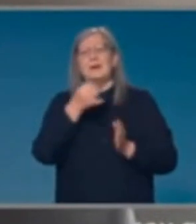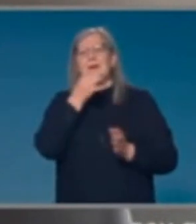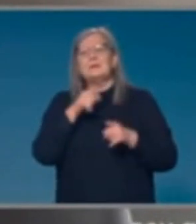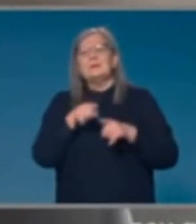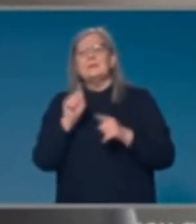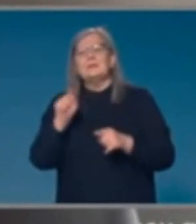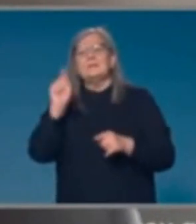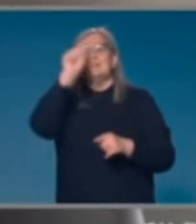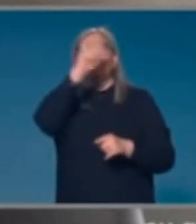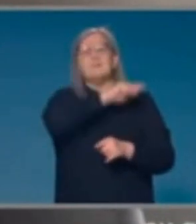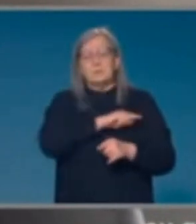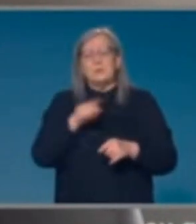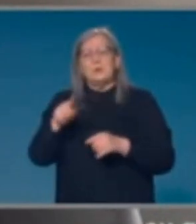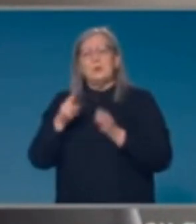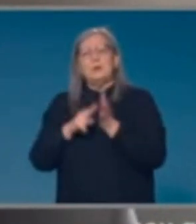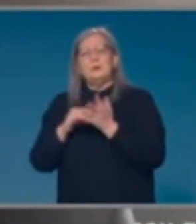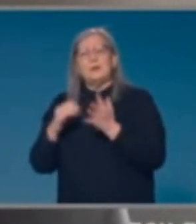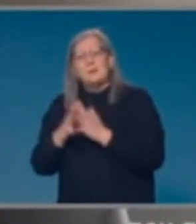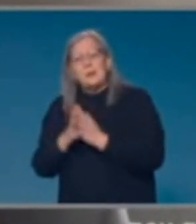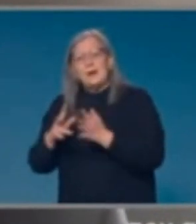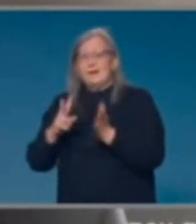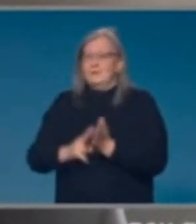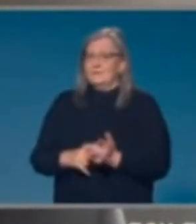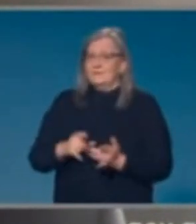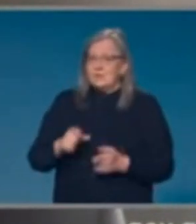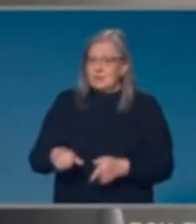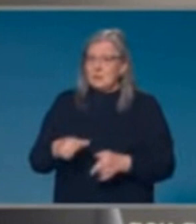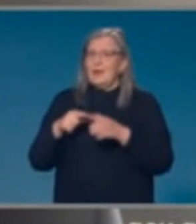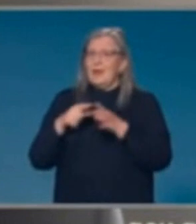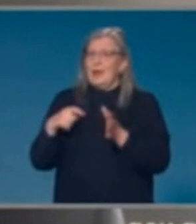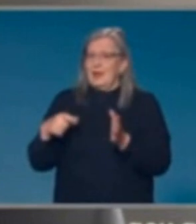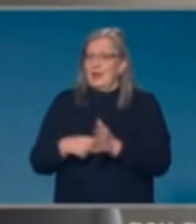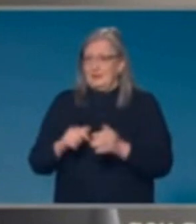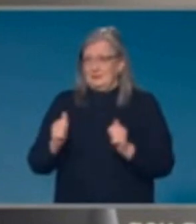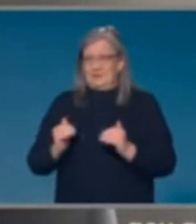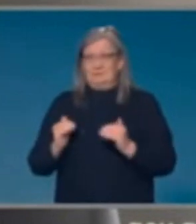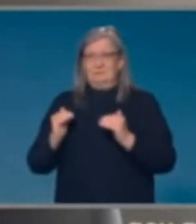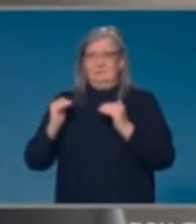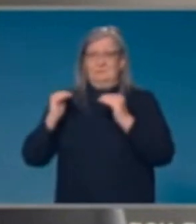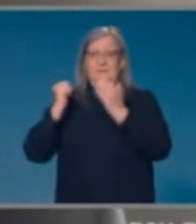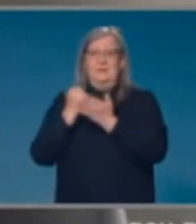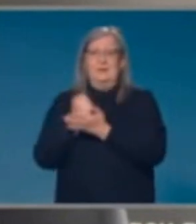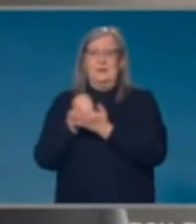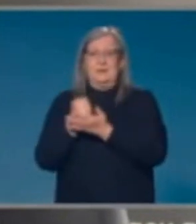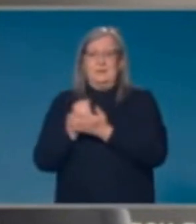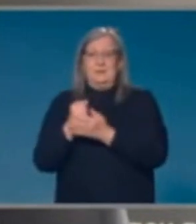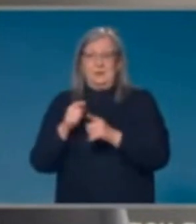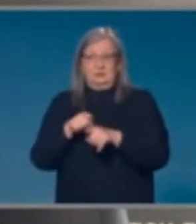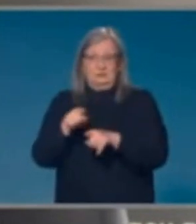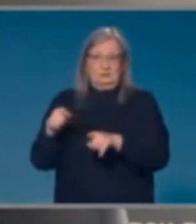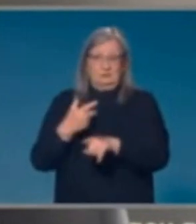Wales, Victoria and the ACT have very high 12 to 15-year-old rates.